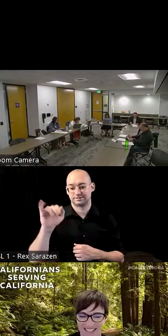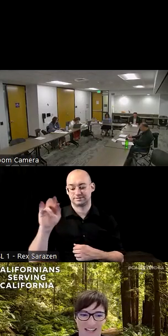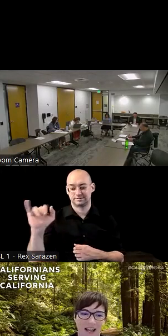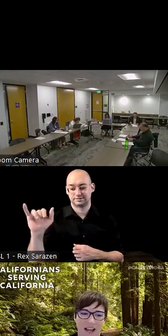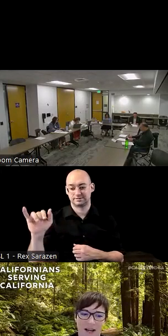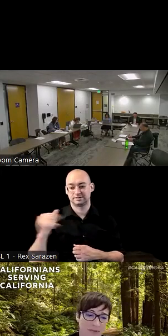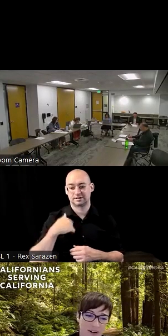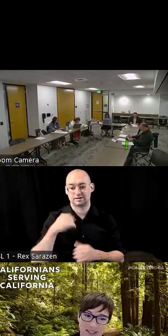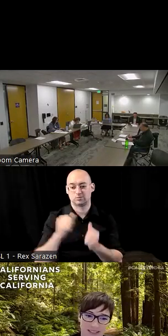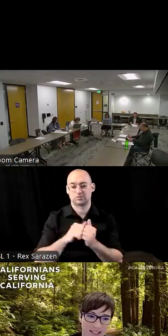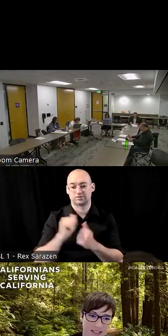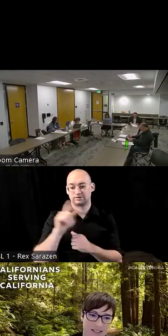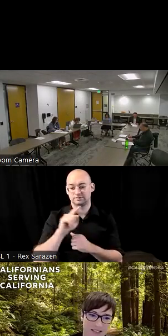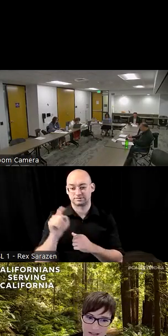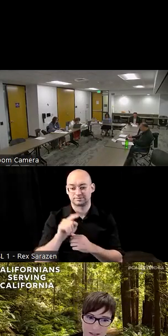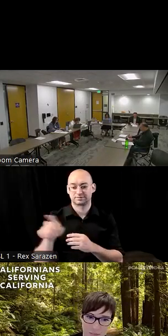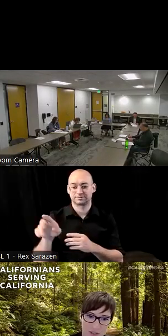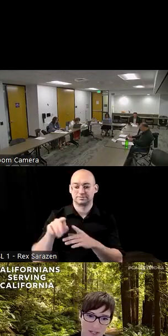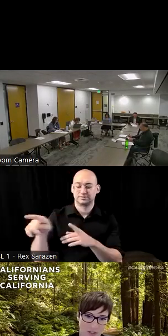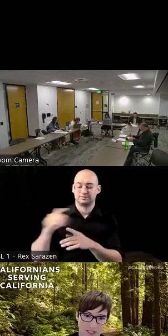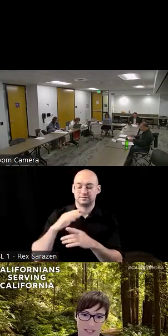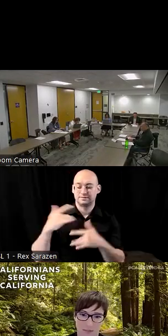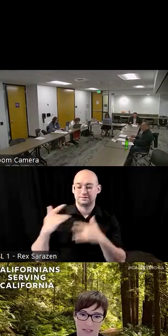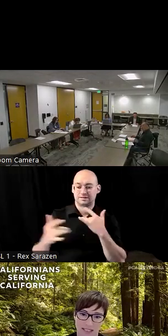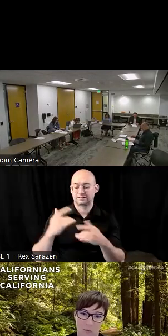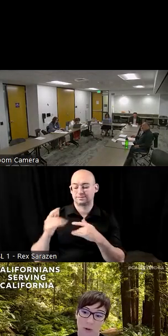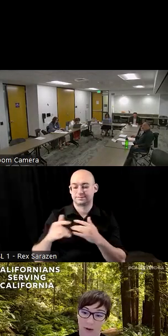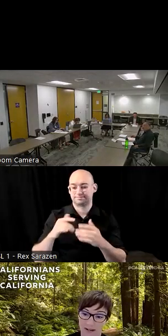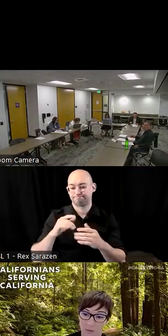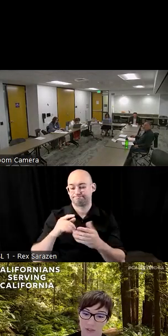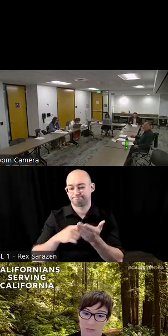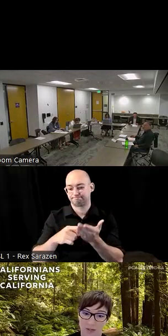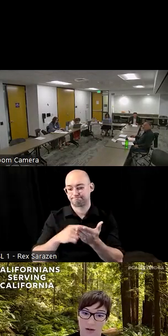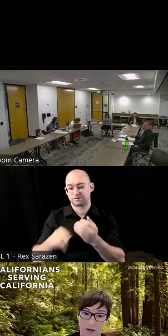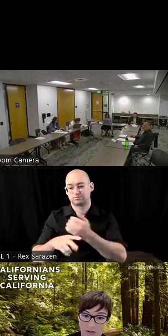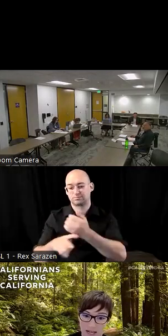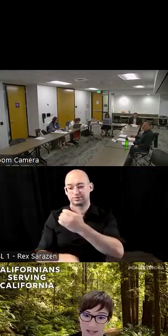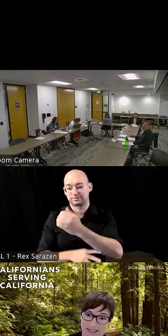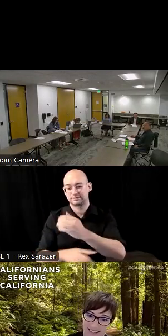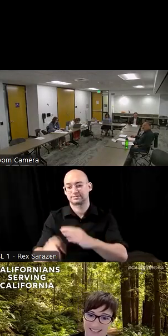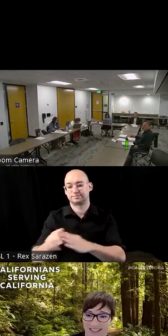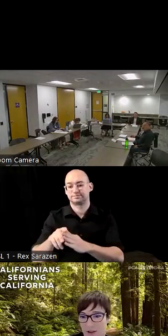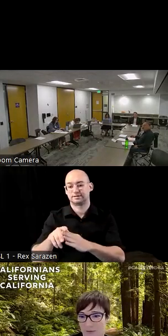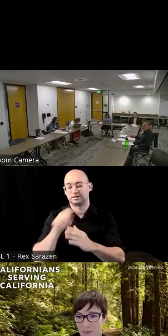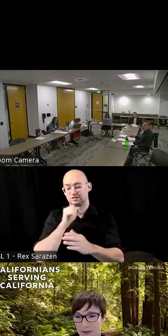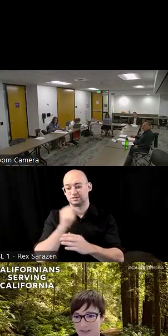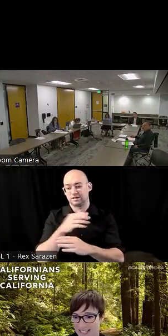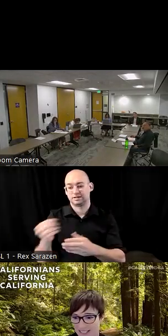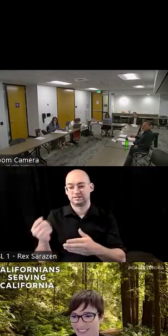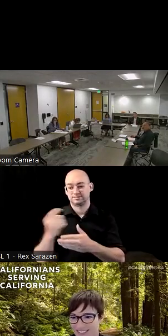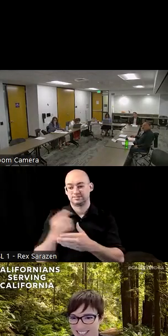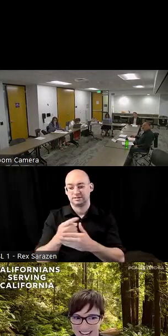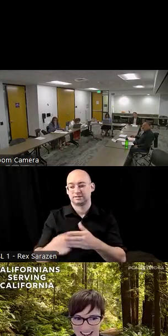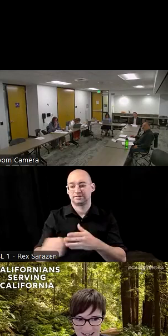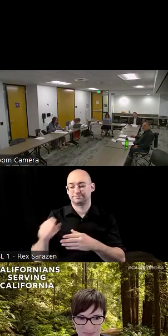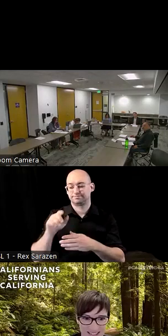DDS. I am very excited to discuss the Bridging Aging and Disabilities Network grant, which is being co-led by DDS and the California Department of